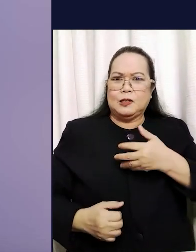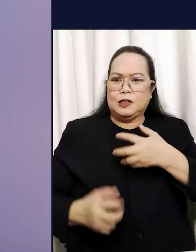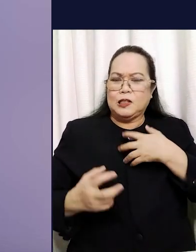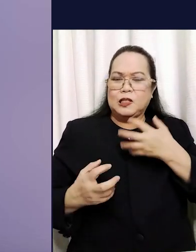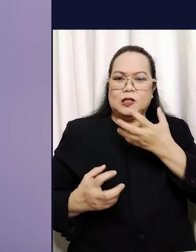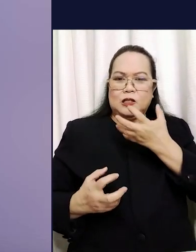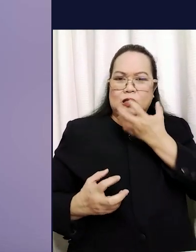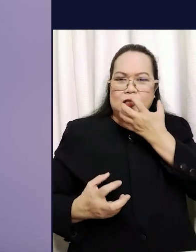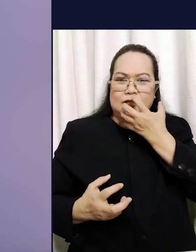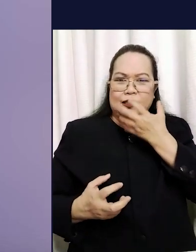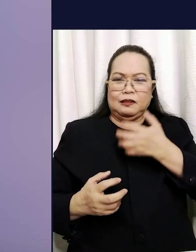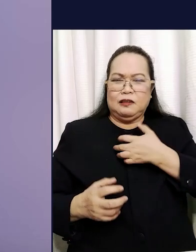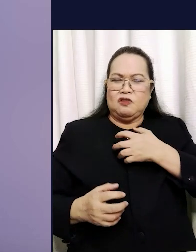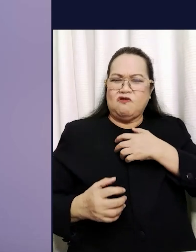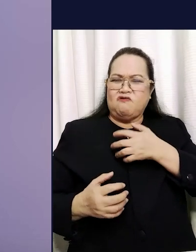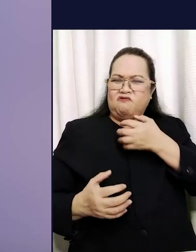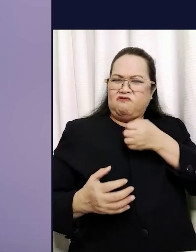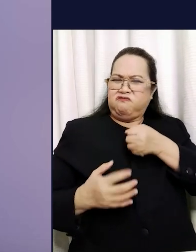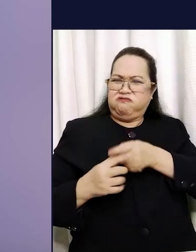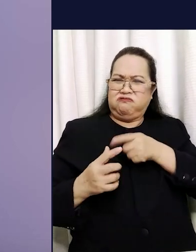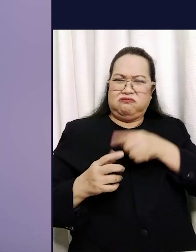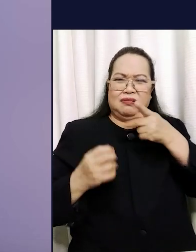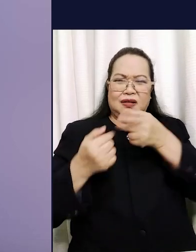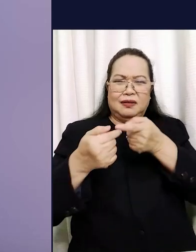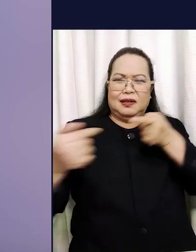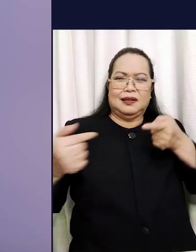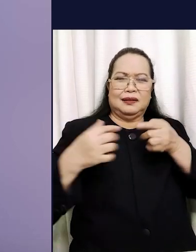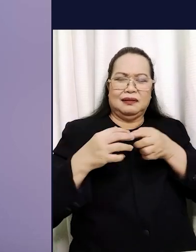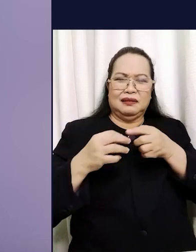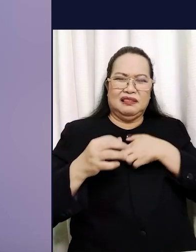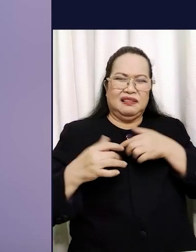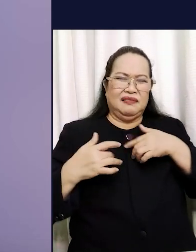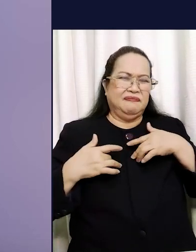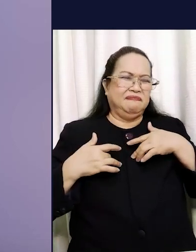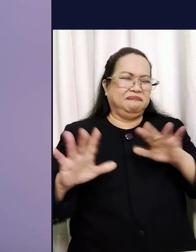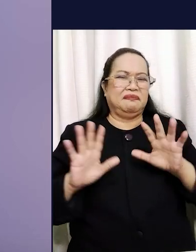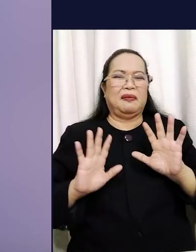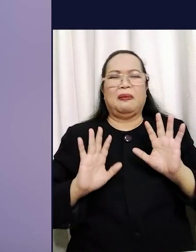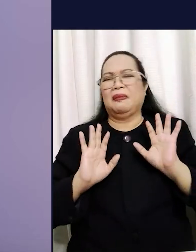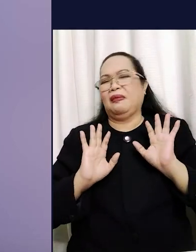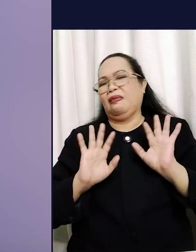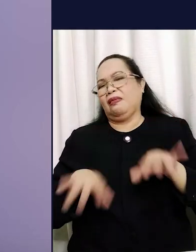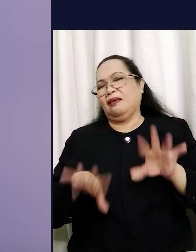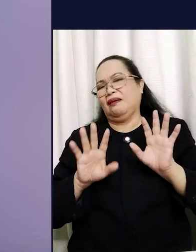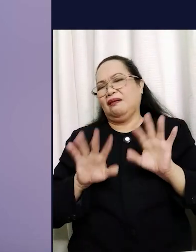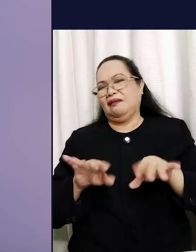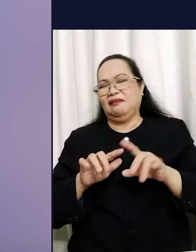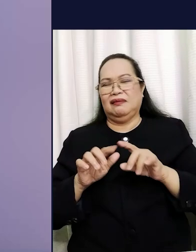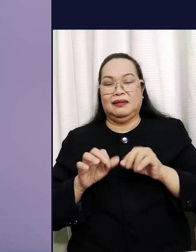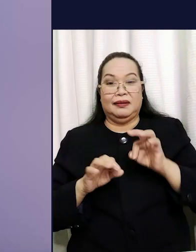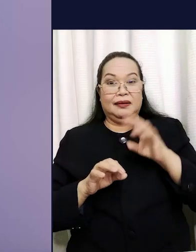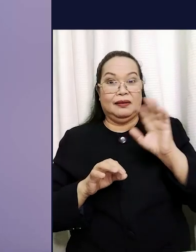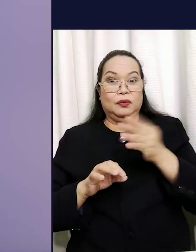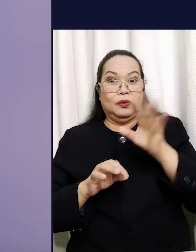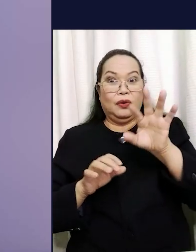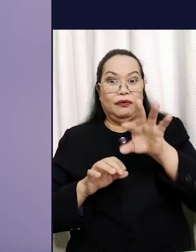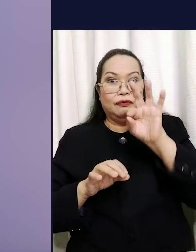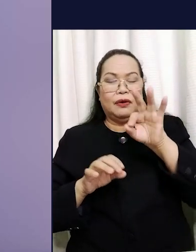lukewarmness to come in and find a home, then we begin the slow